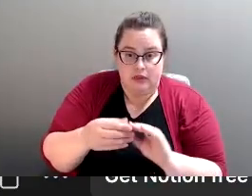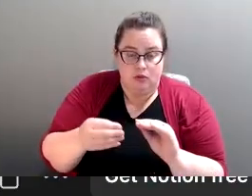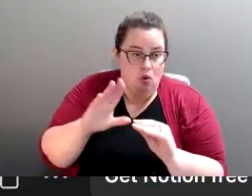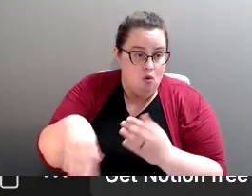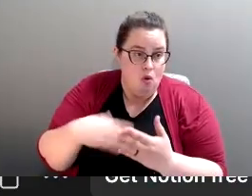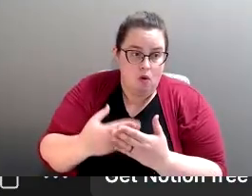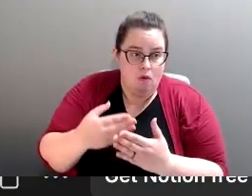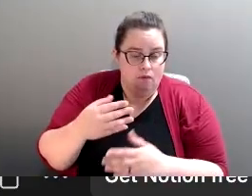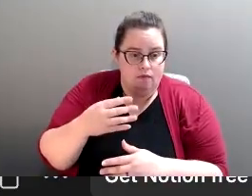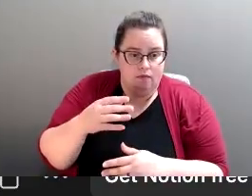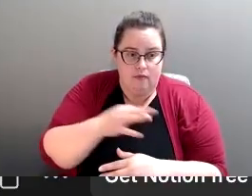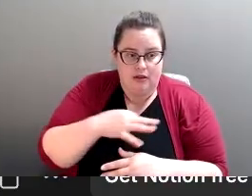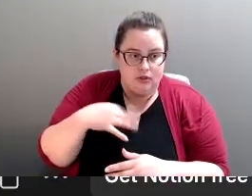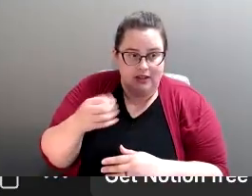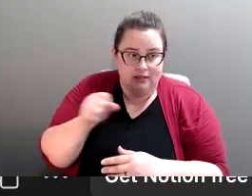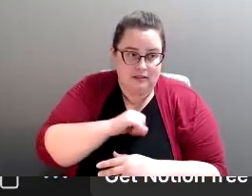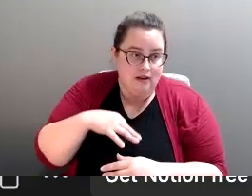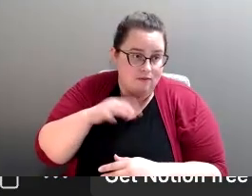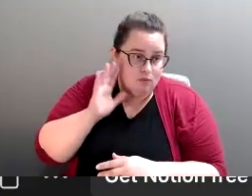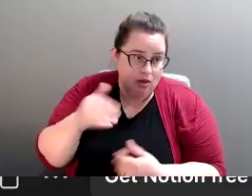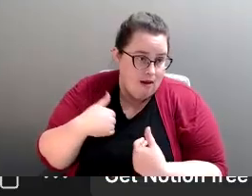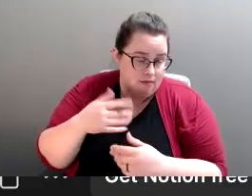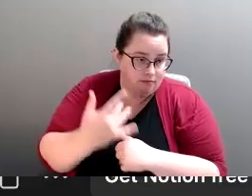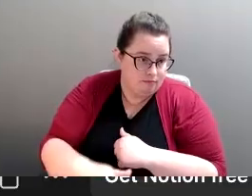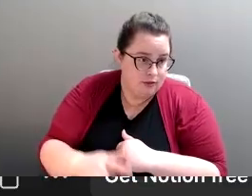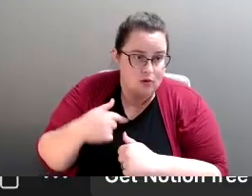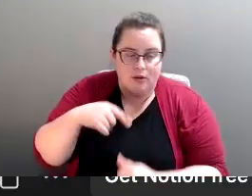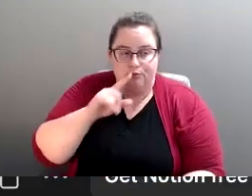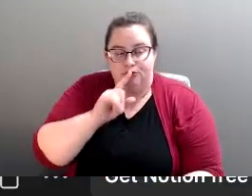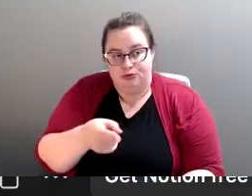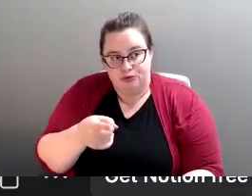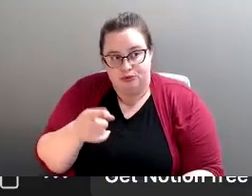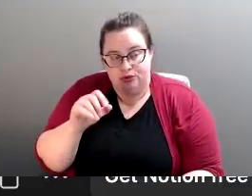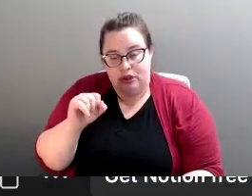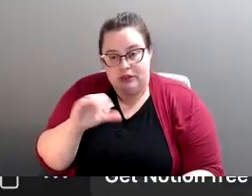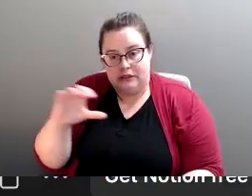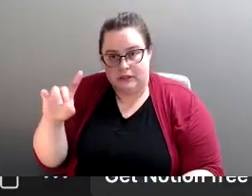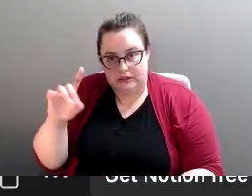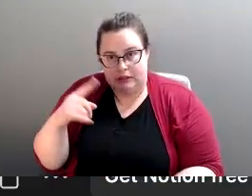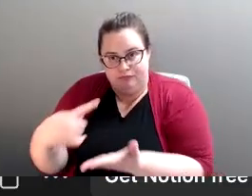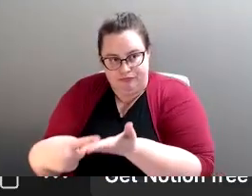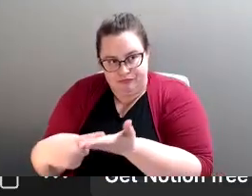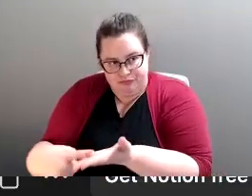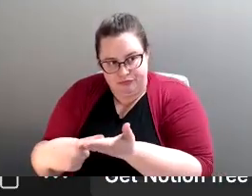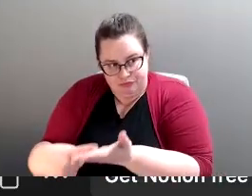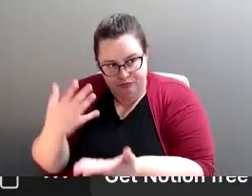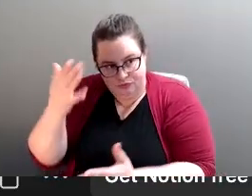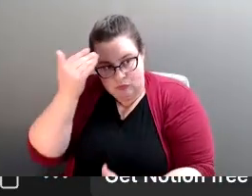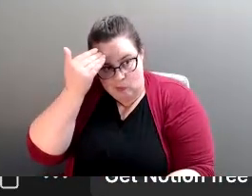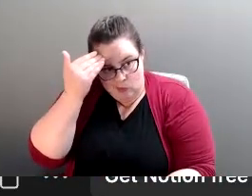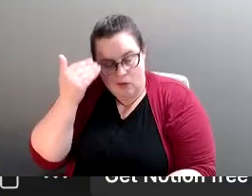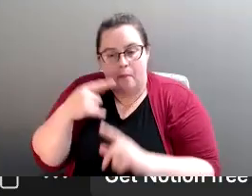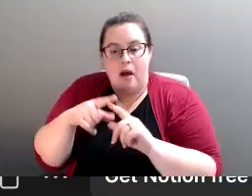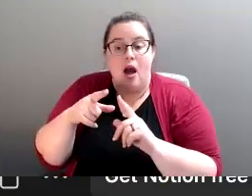have it. So city, I think or the state center is something that I've heard being talked about, but I'm not sure of